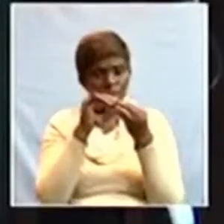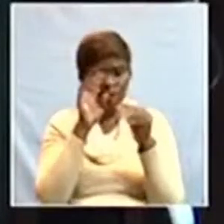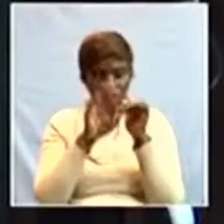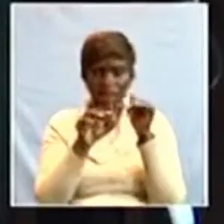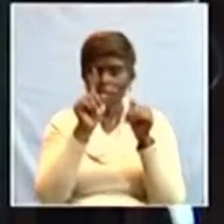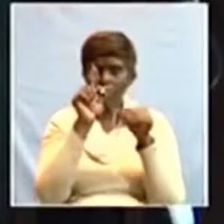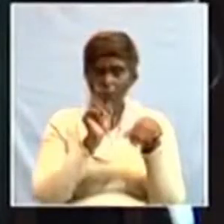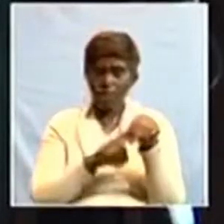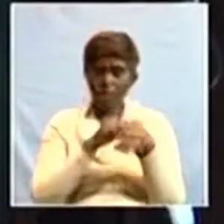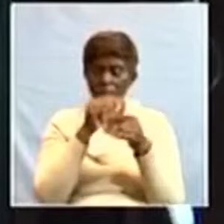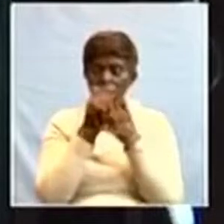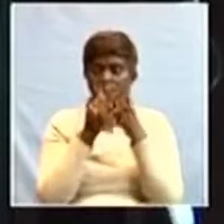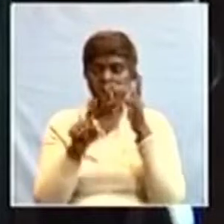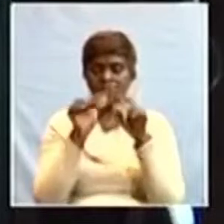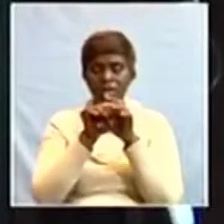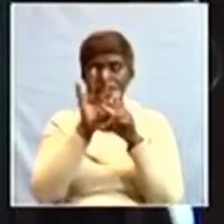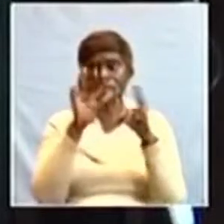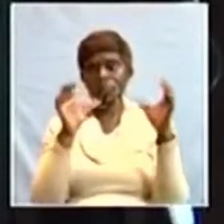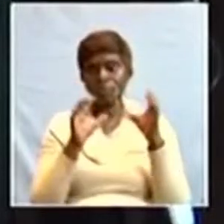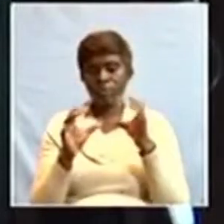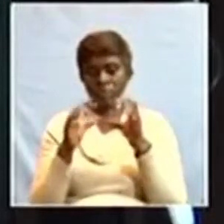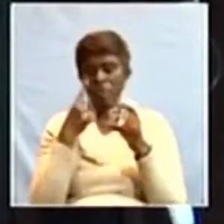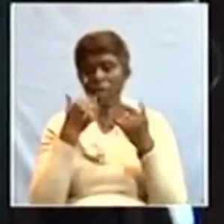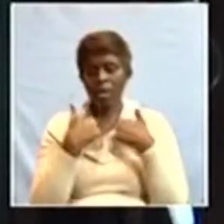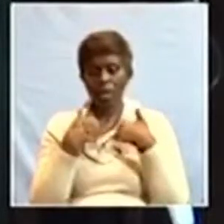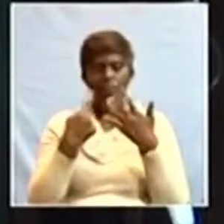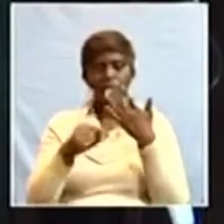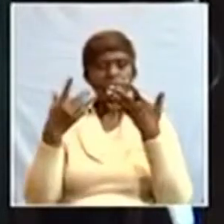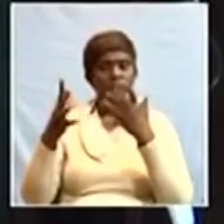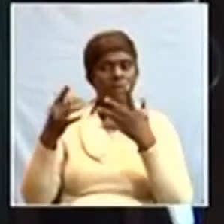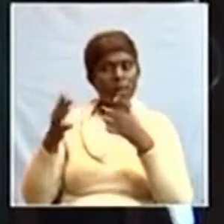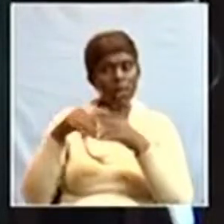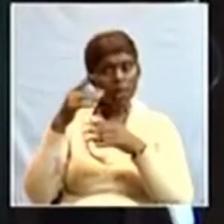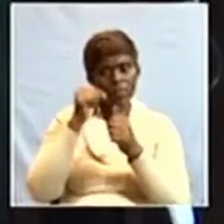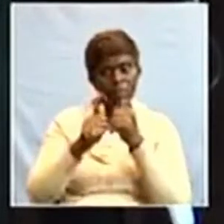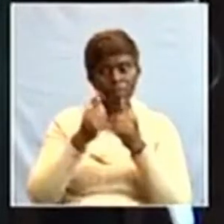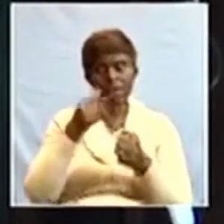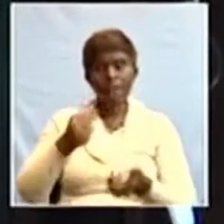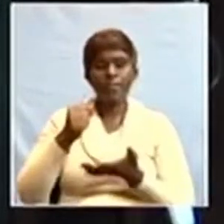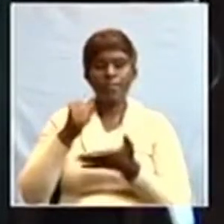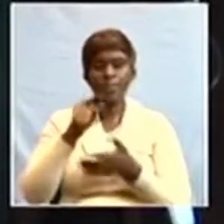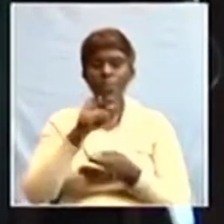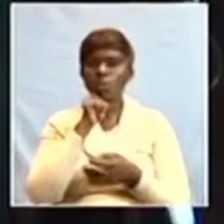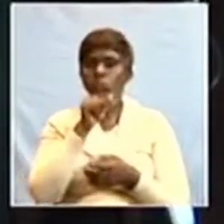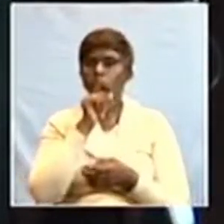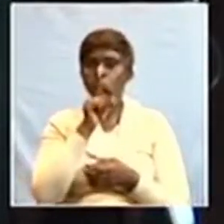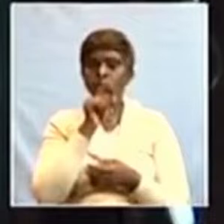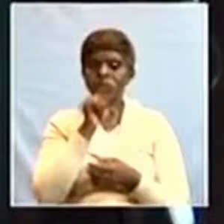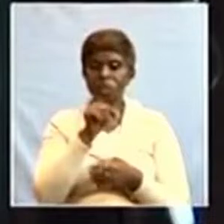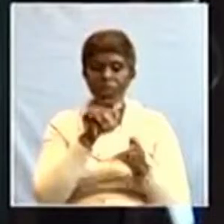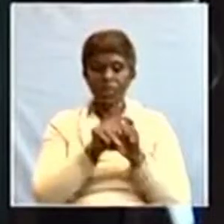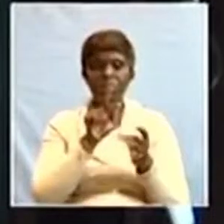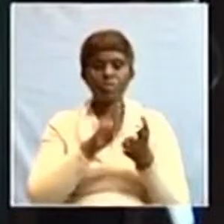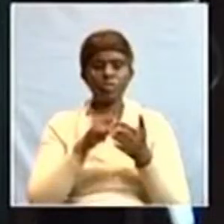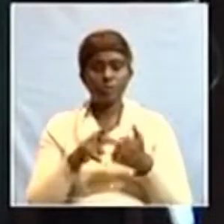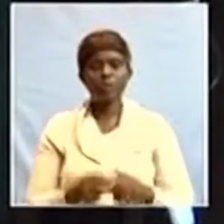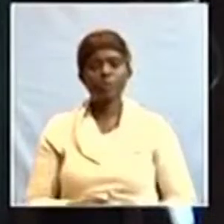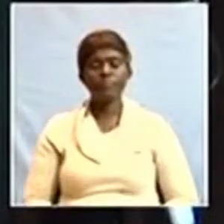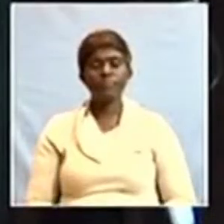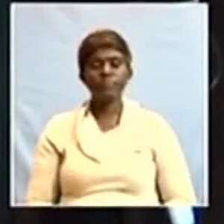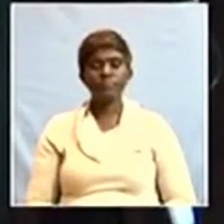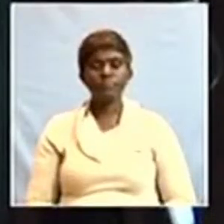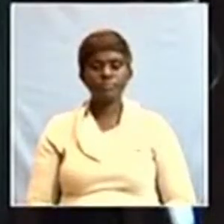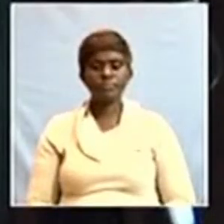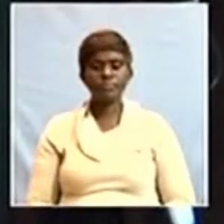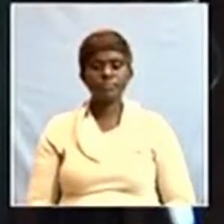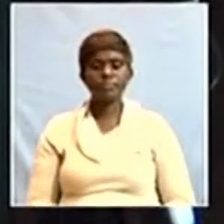there are a lot of people out here in the community who have been left out because of budgetary constraints, who genuinely need to be on the program.